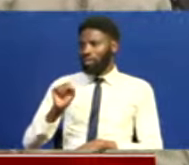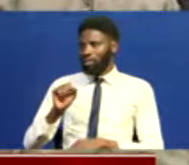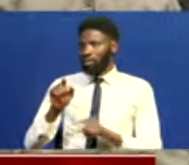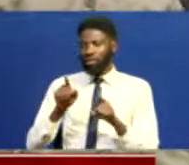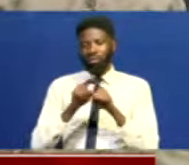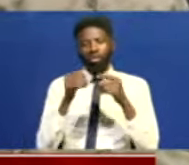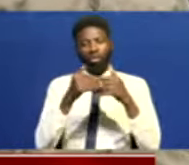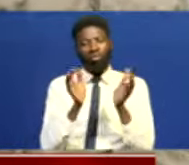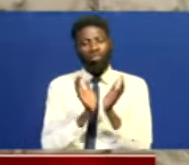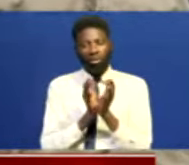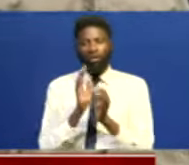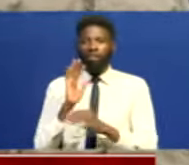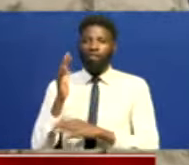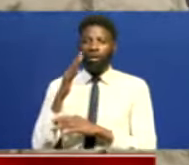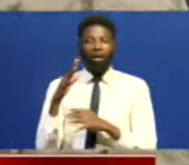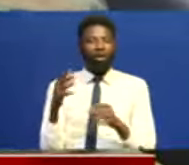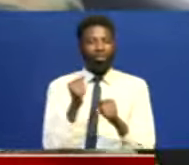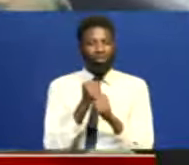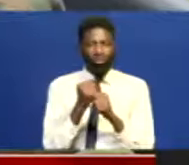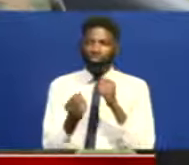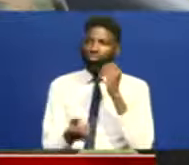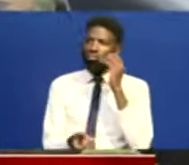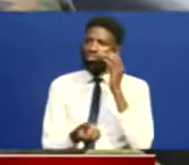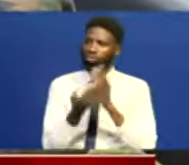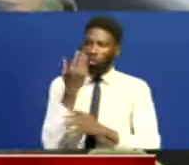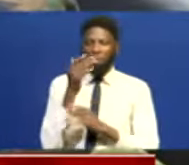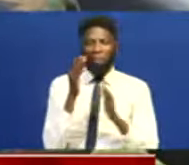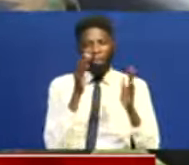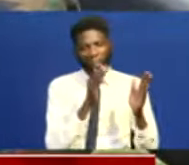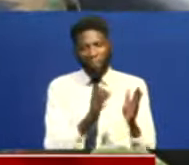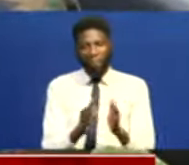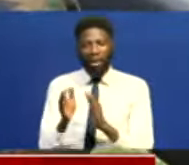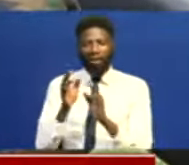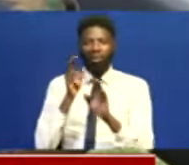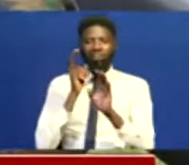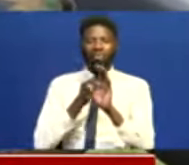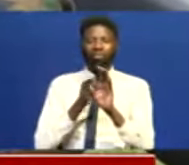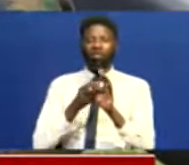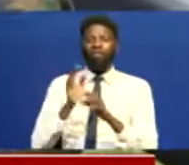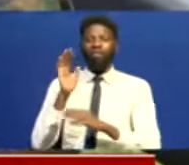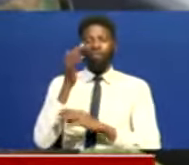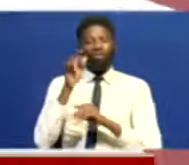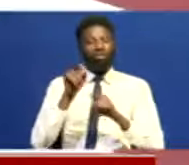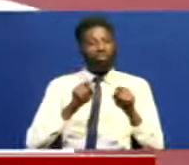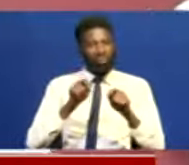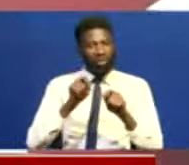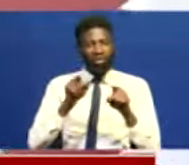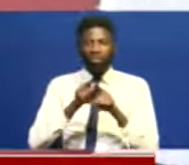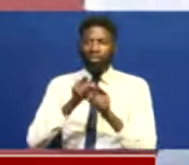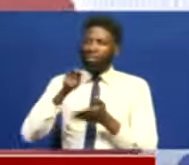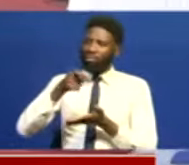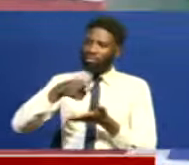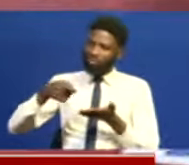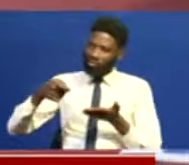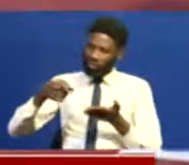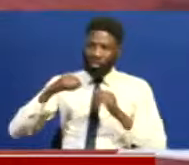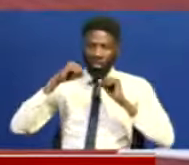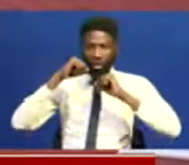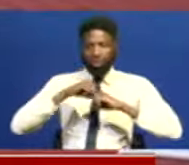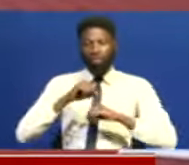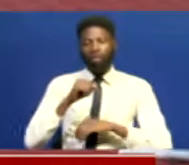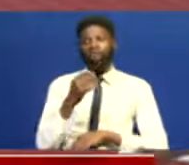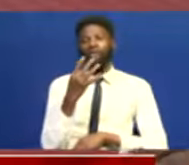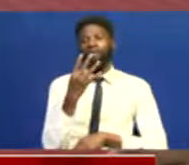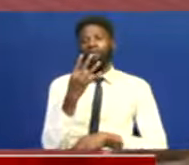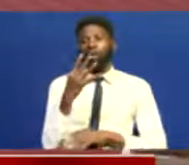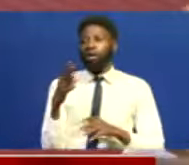Conservation Area have launched a participatory forest management plan and signed forest management agreement for the 5 forest associations living adjacent to the